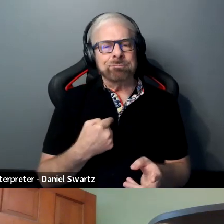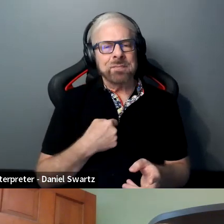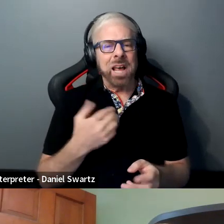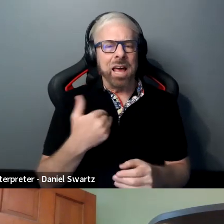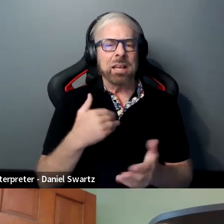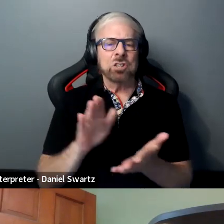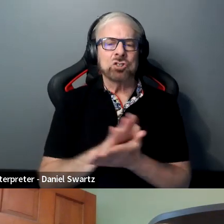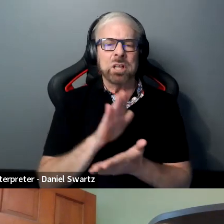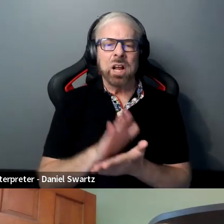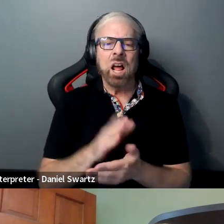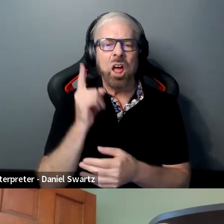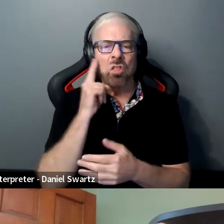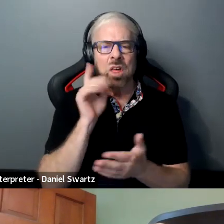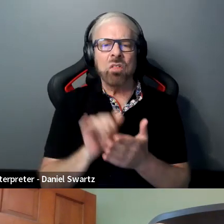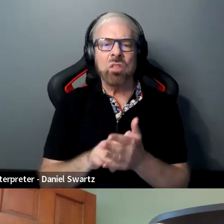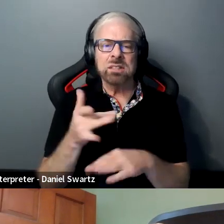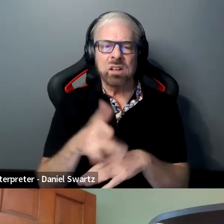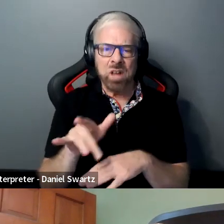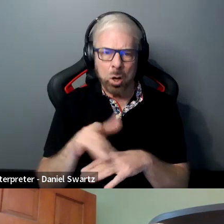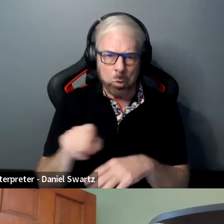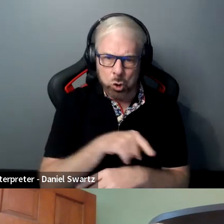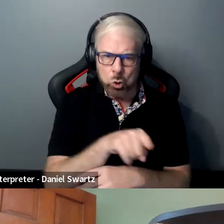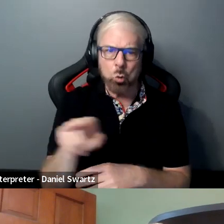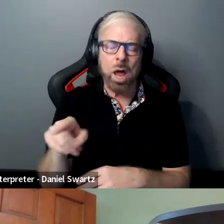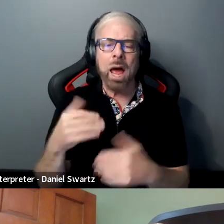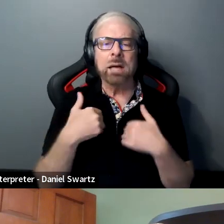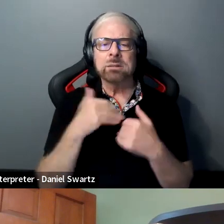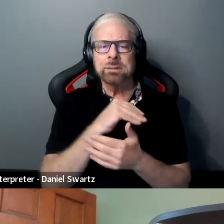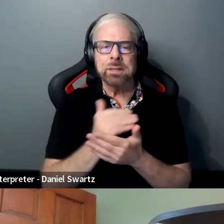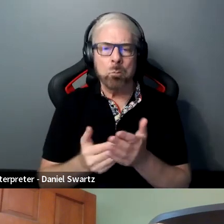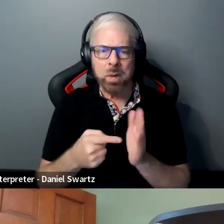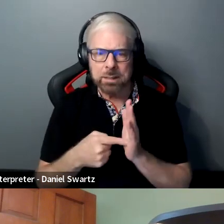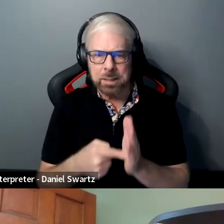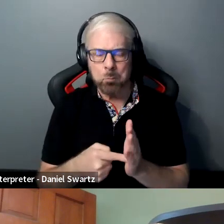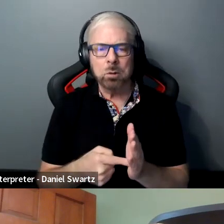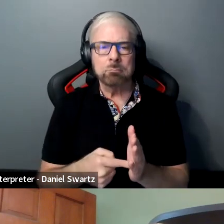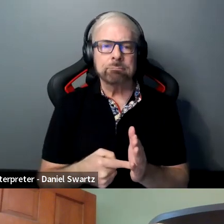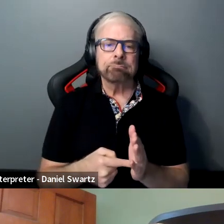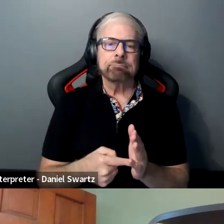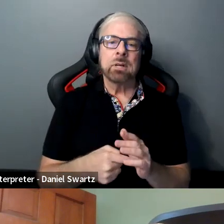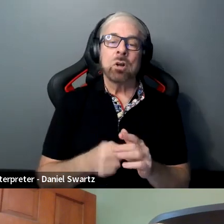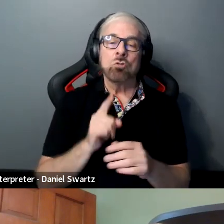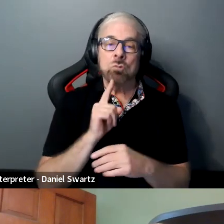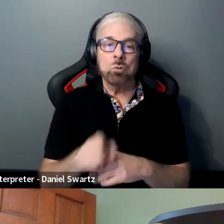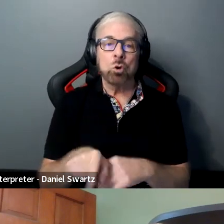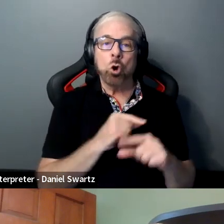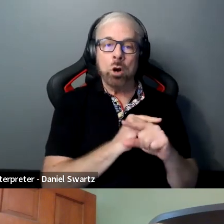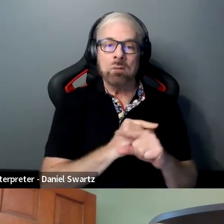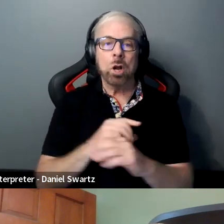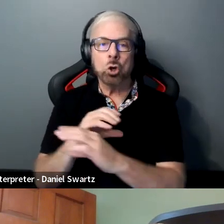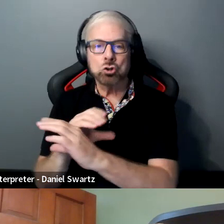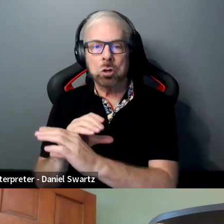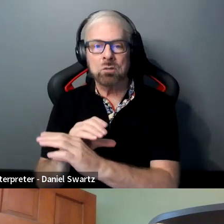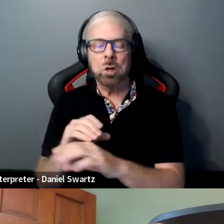sheet that I think is available to you that has some examples of actually guardians and